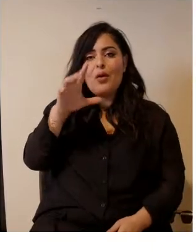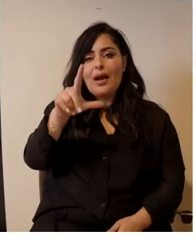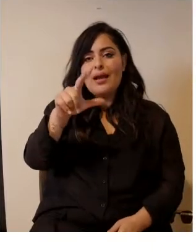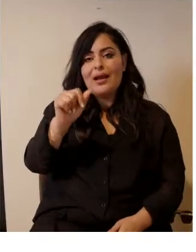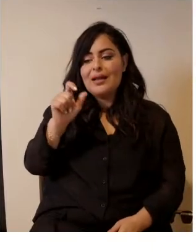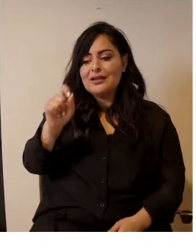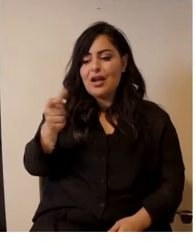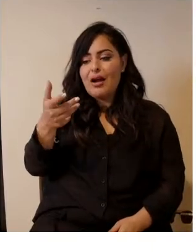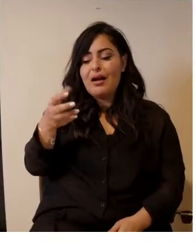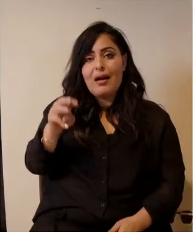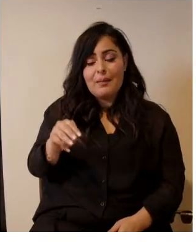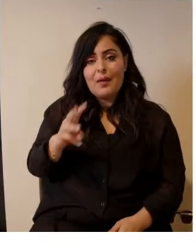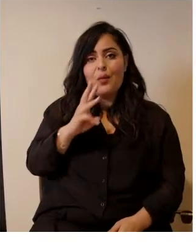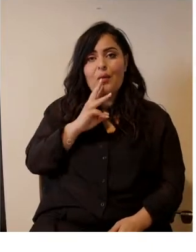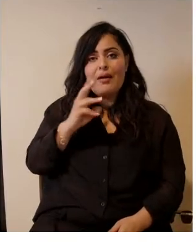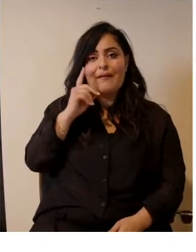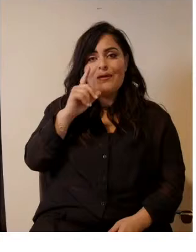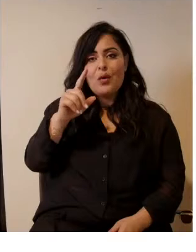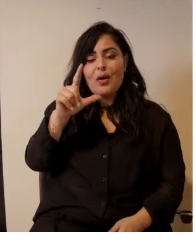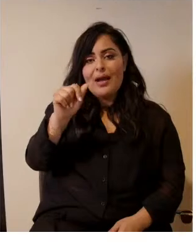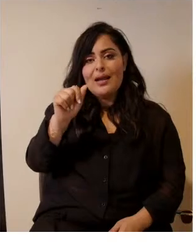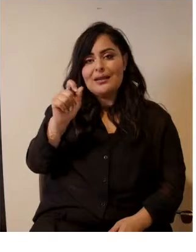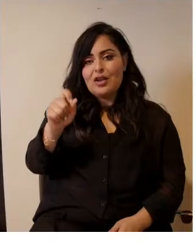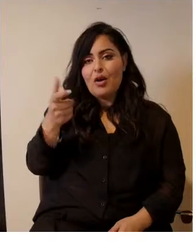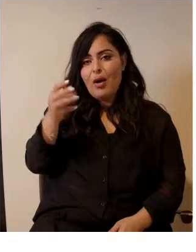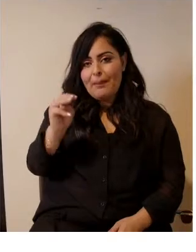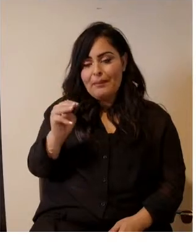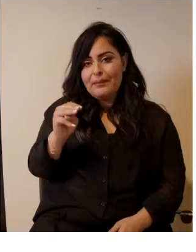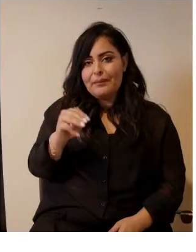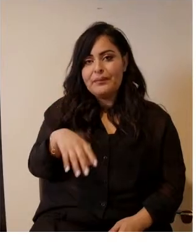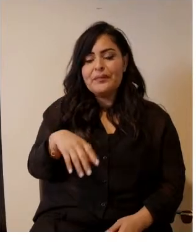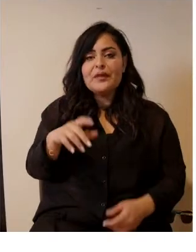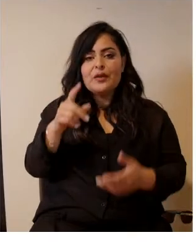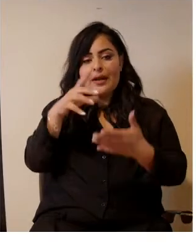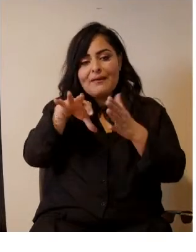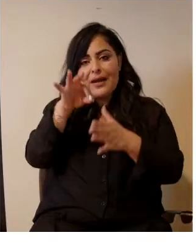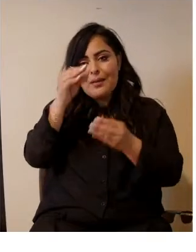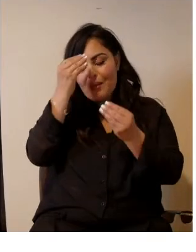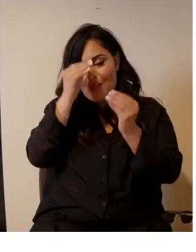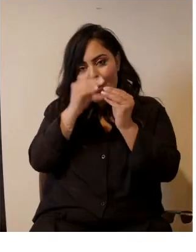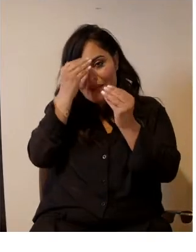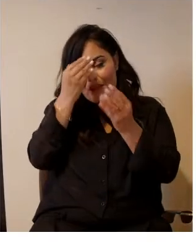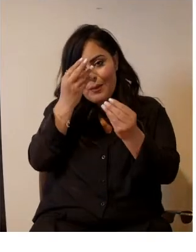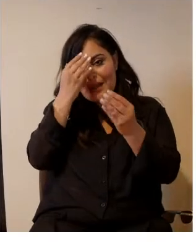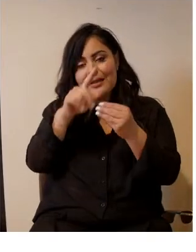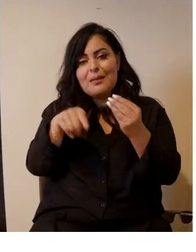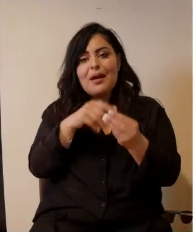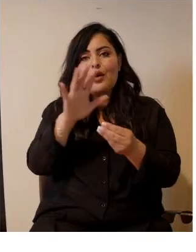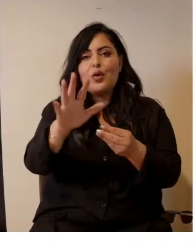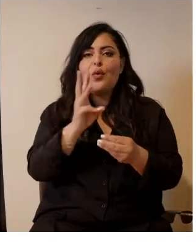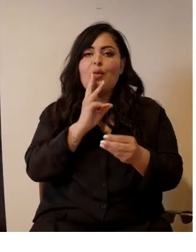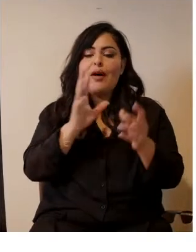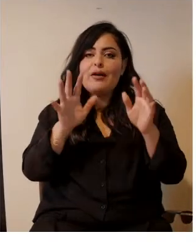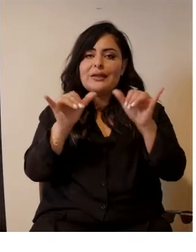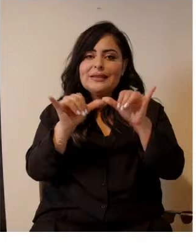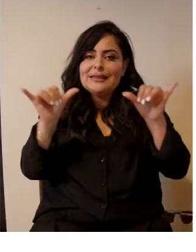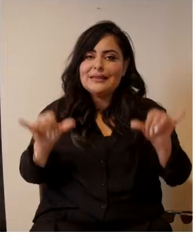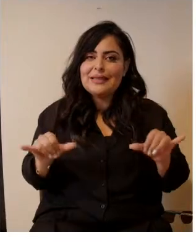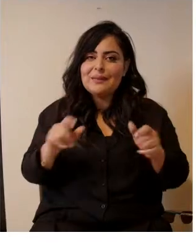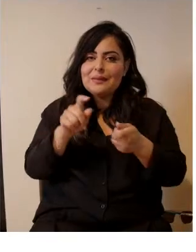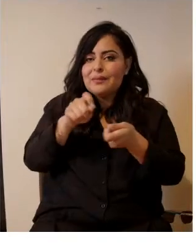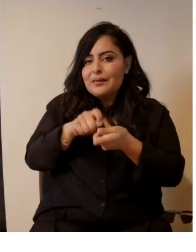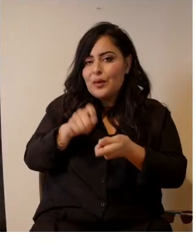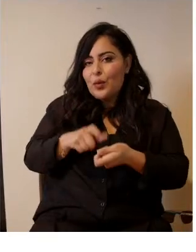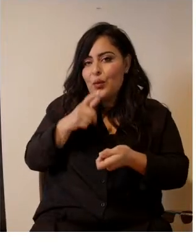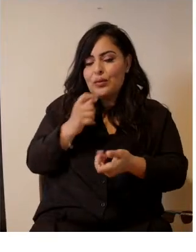water4la.com, water4la.com, and you can find out lots of information about your water system and specifically who delivers water